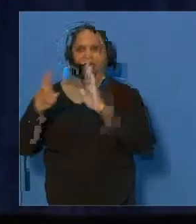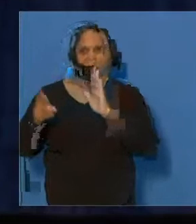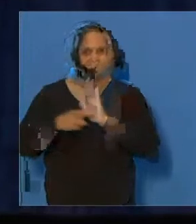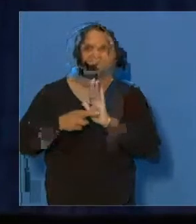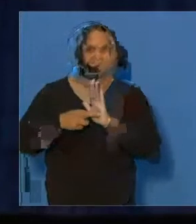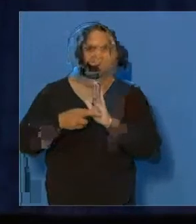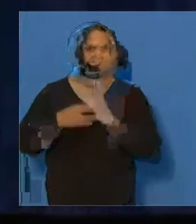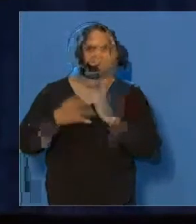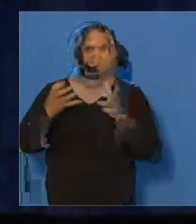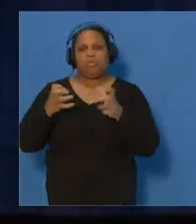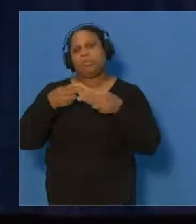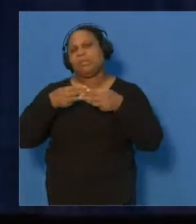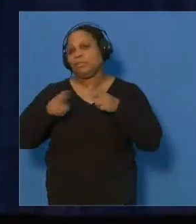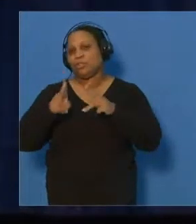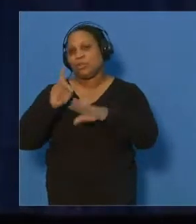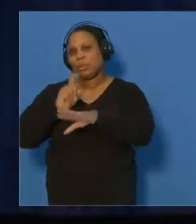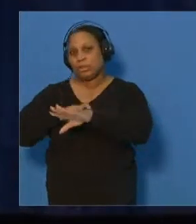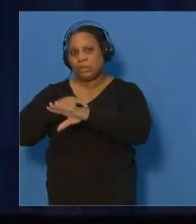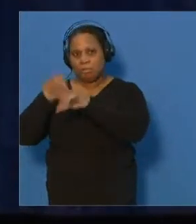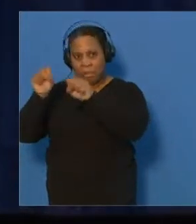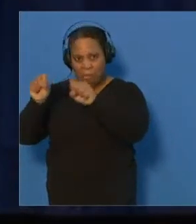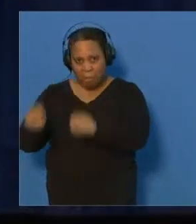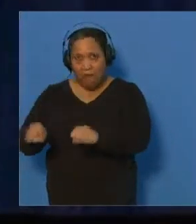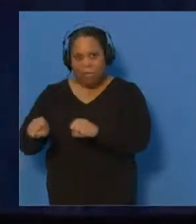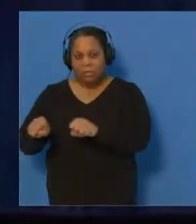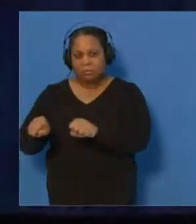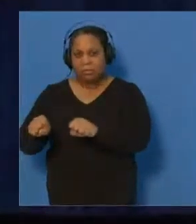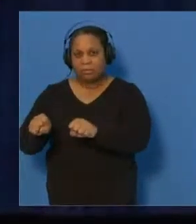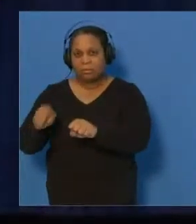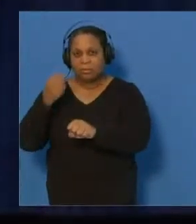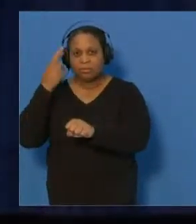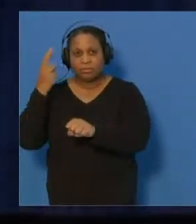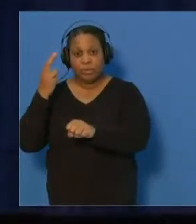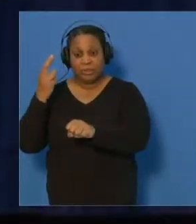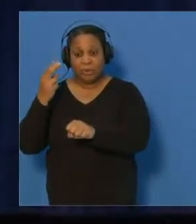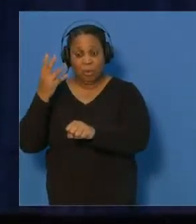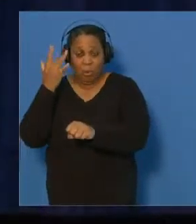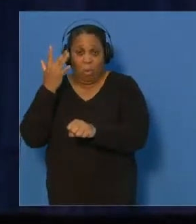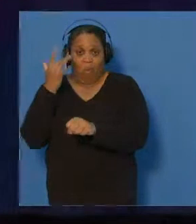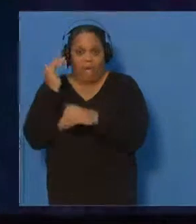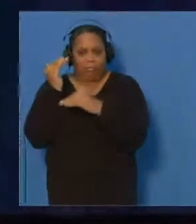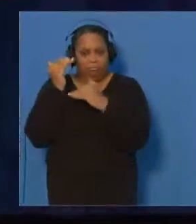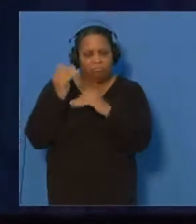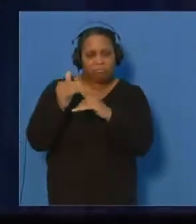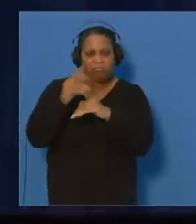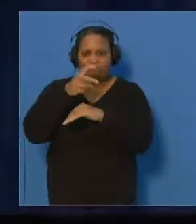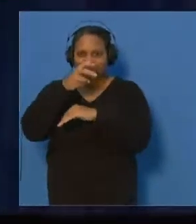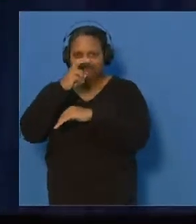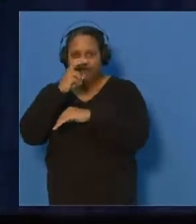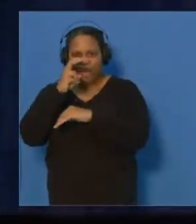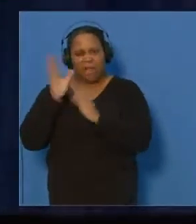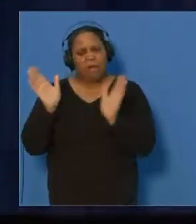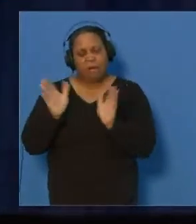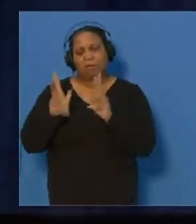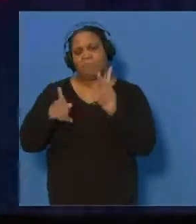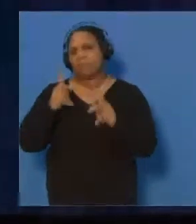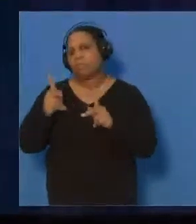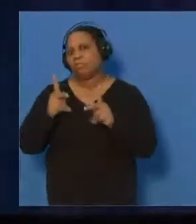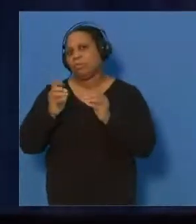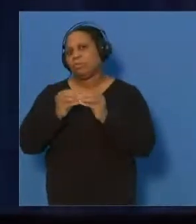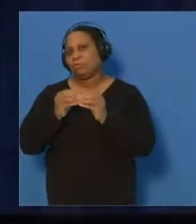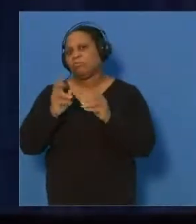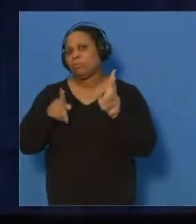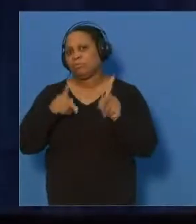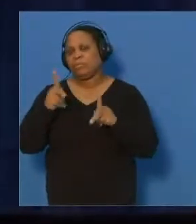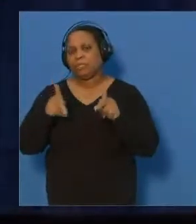short a period as possible. And that is the reason why we've been so restricted. So I would encourage persons, and I think that more people are actually